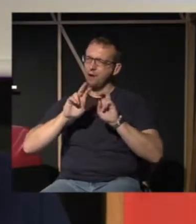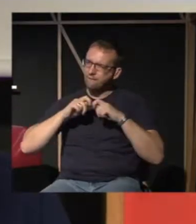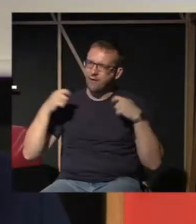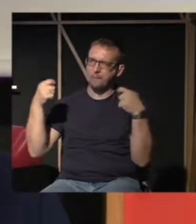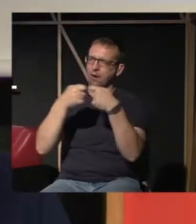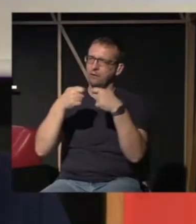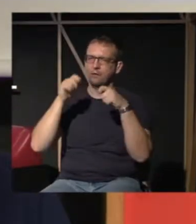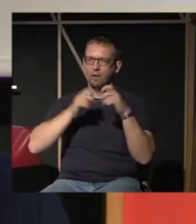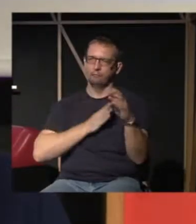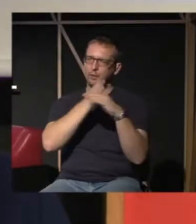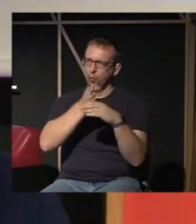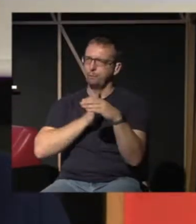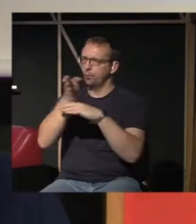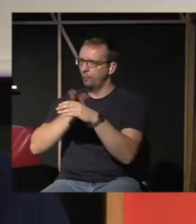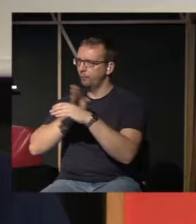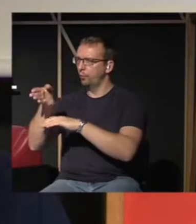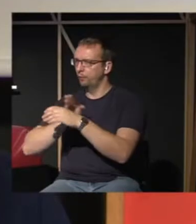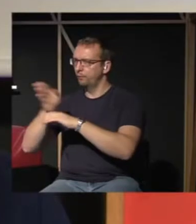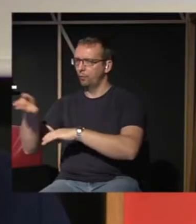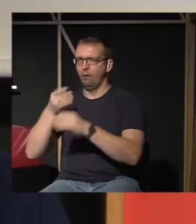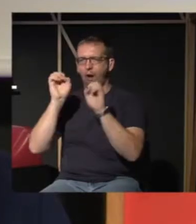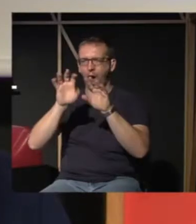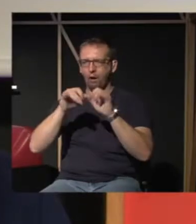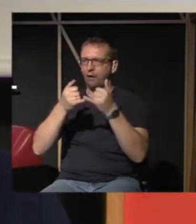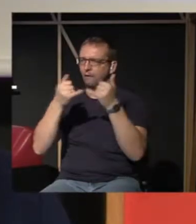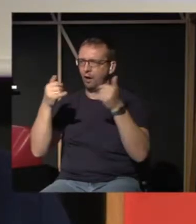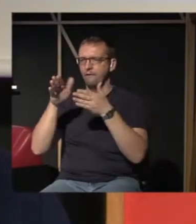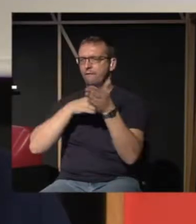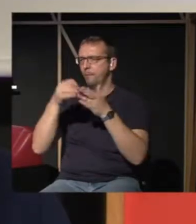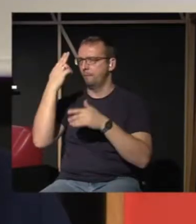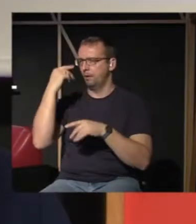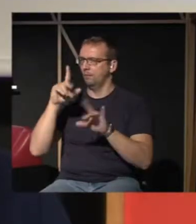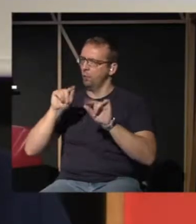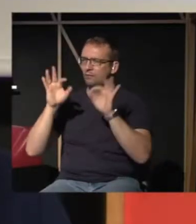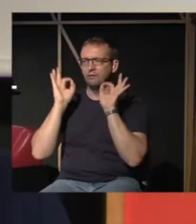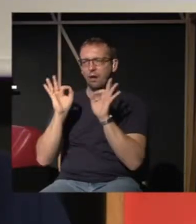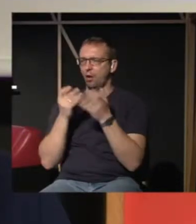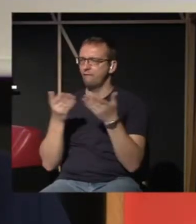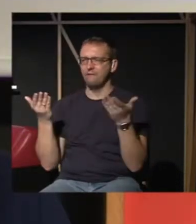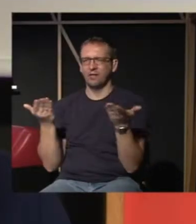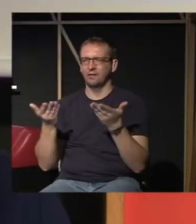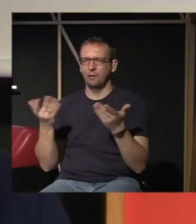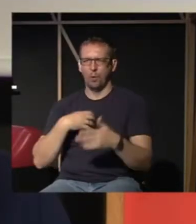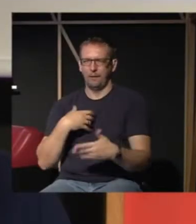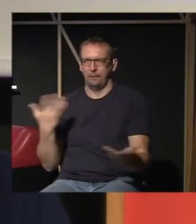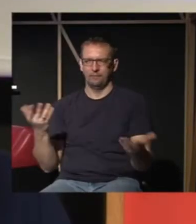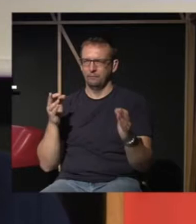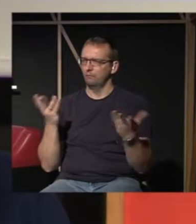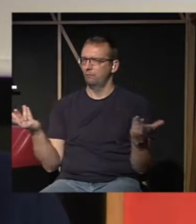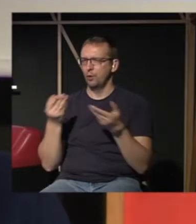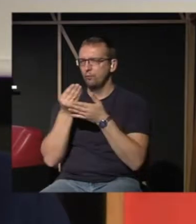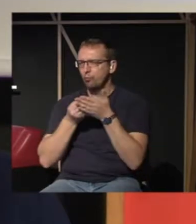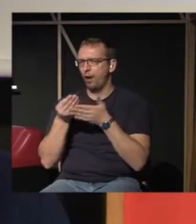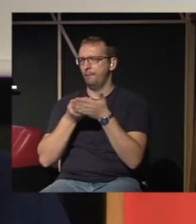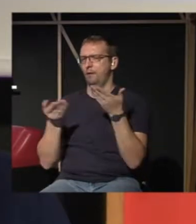of the English FA. And as a result of that meeting, the English FA decided to bid for all the